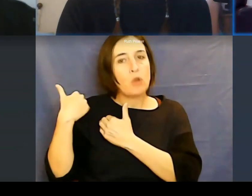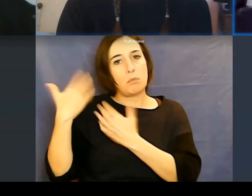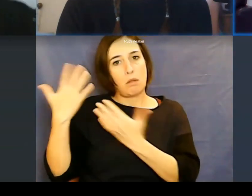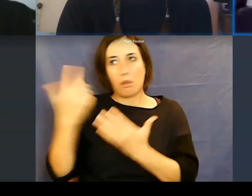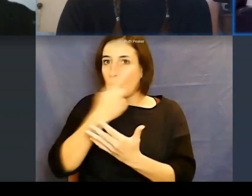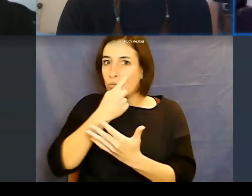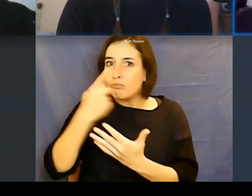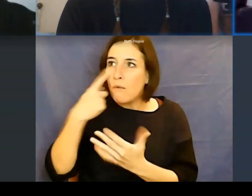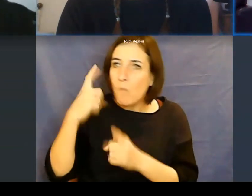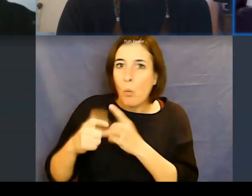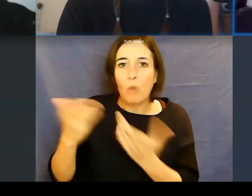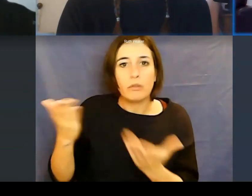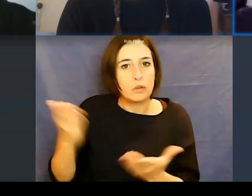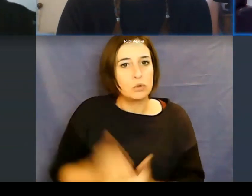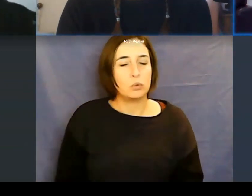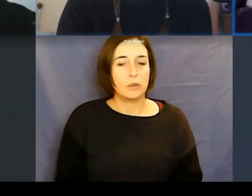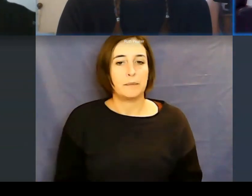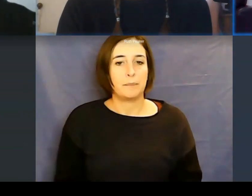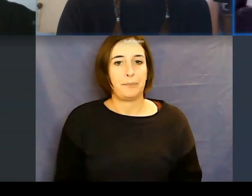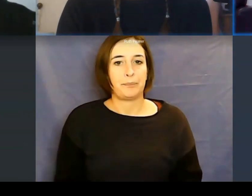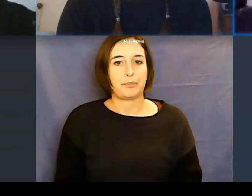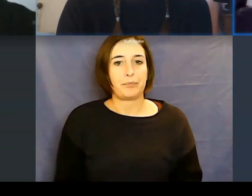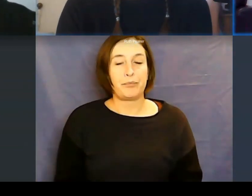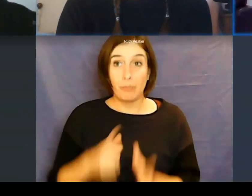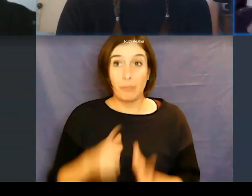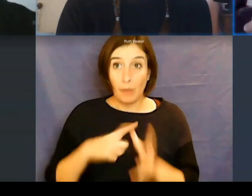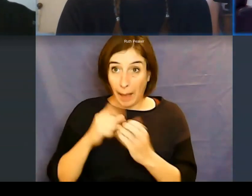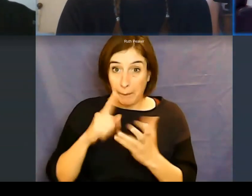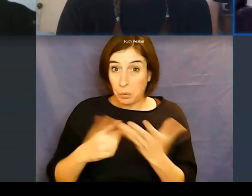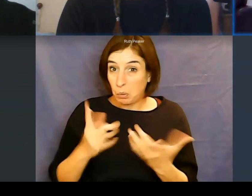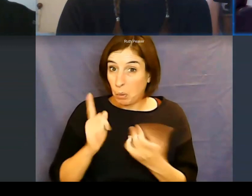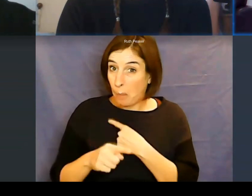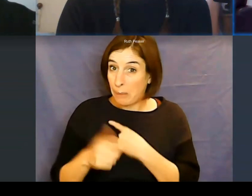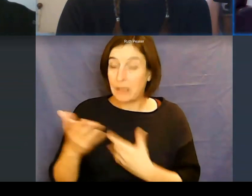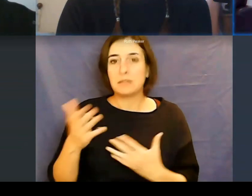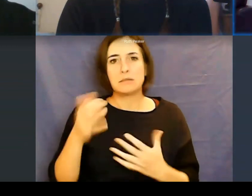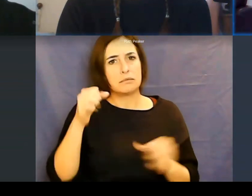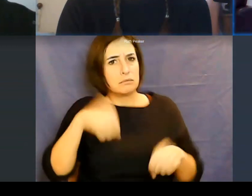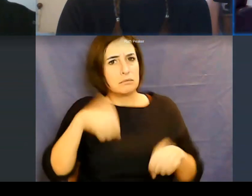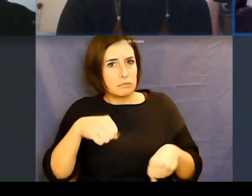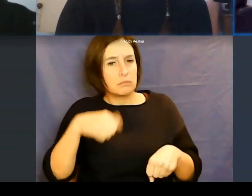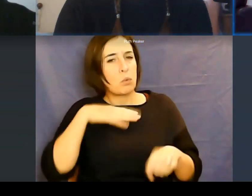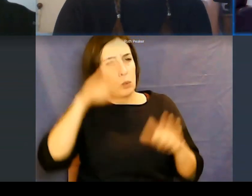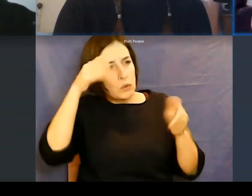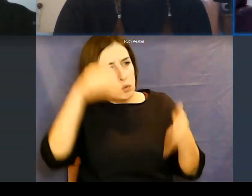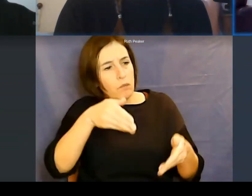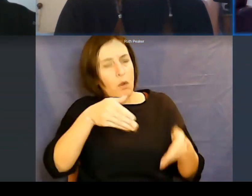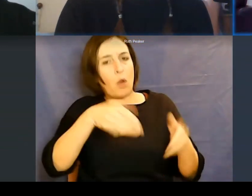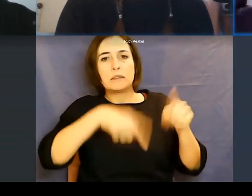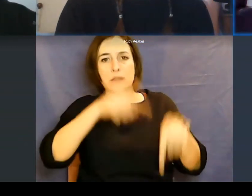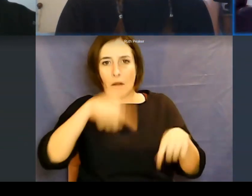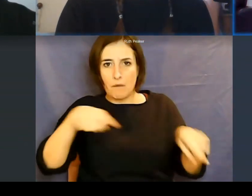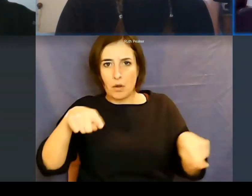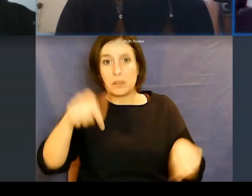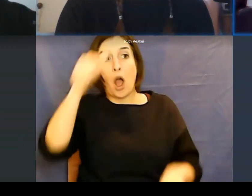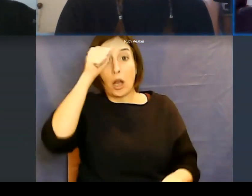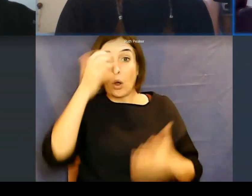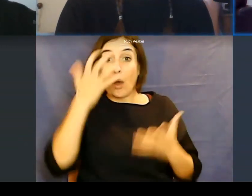we should just focus more on diversity. So I know we're really focusing around the Black Lives Matter campaign, which is absolutely